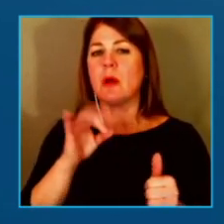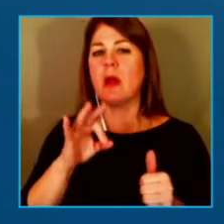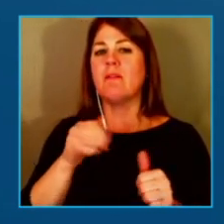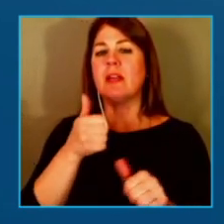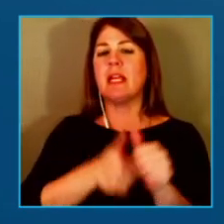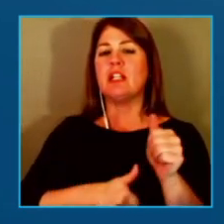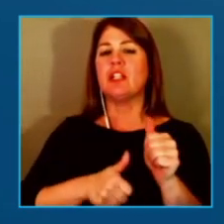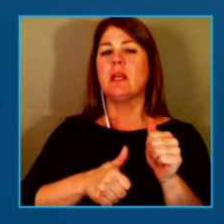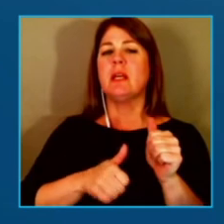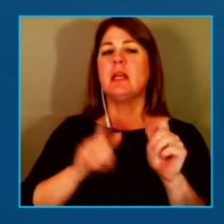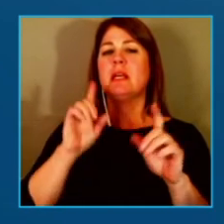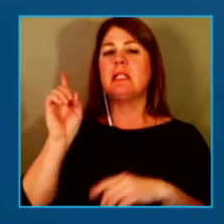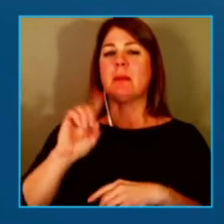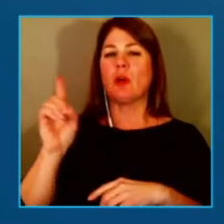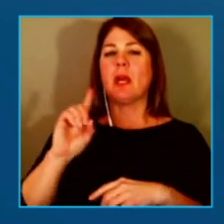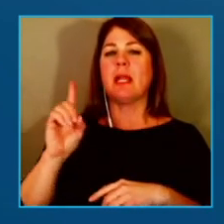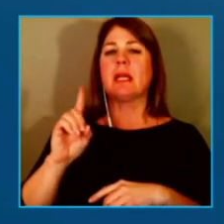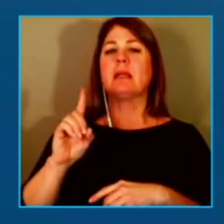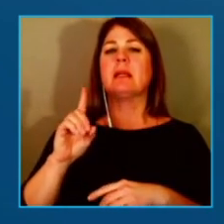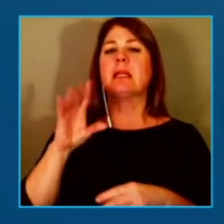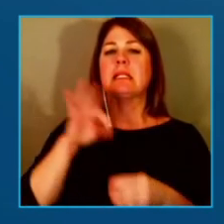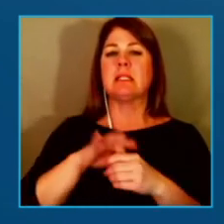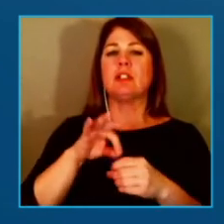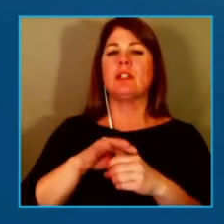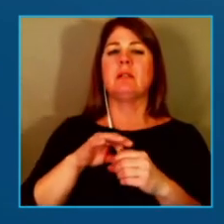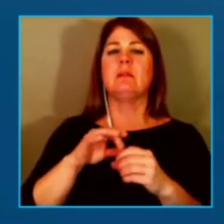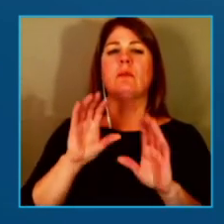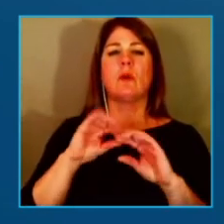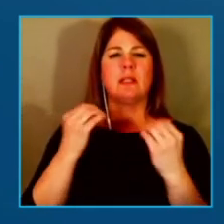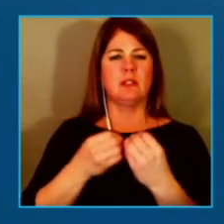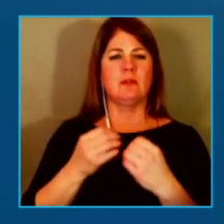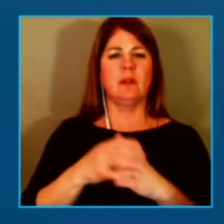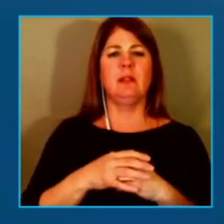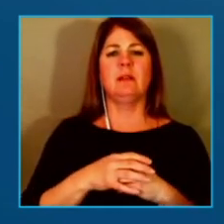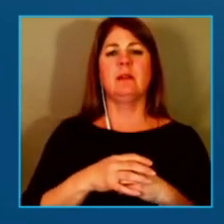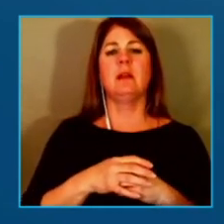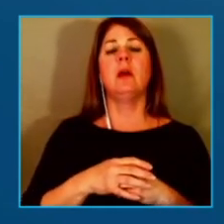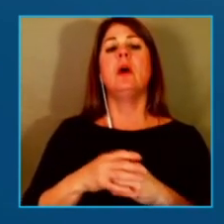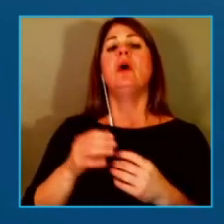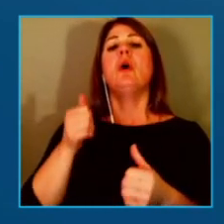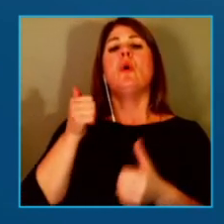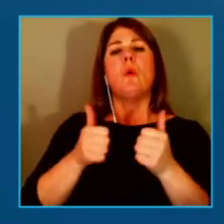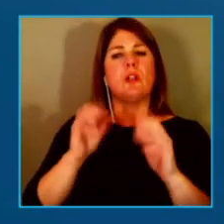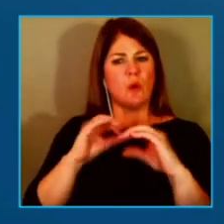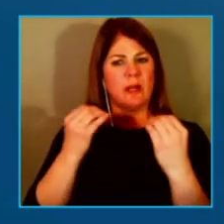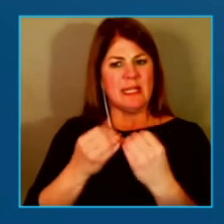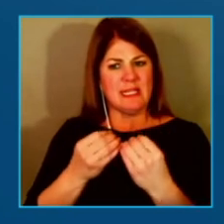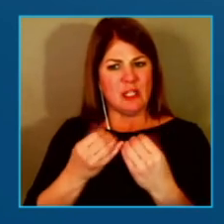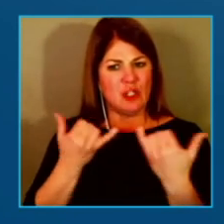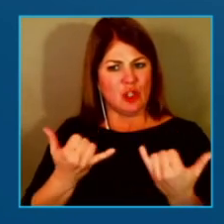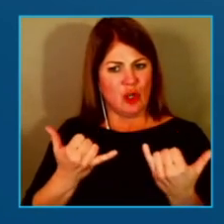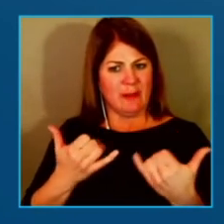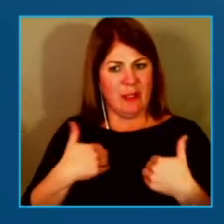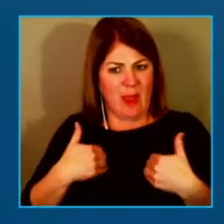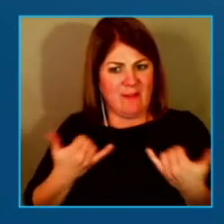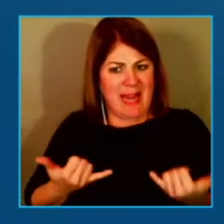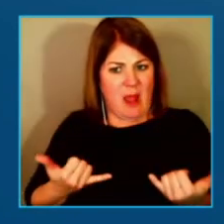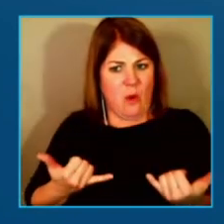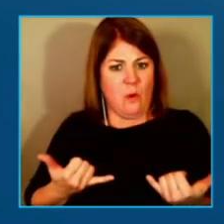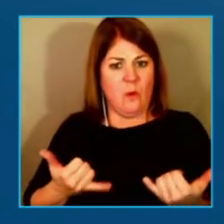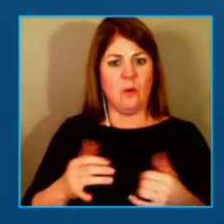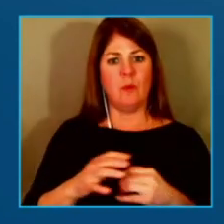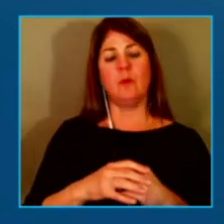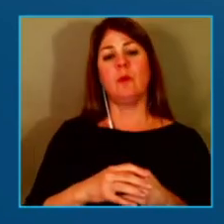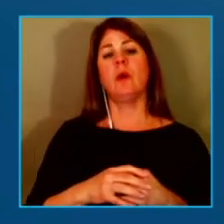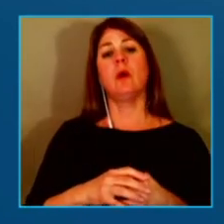So my question was, what organizations currently exist? And in one of the exhibits